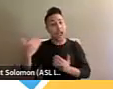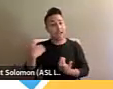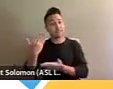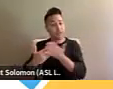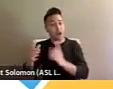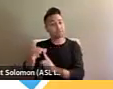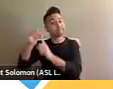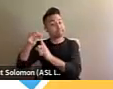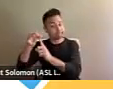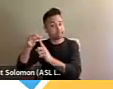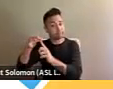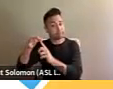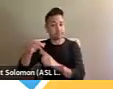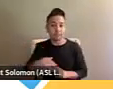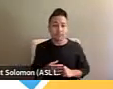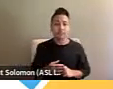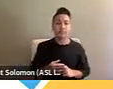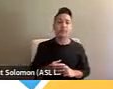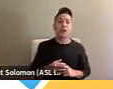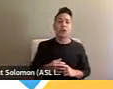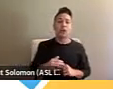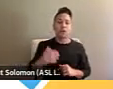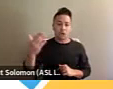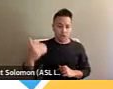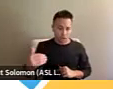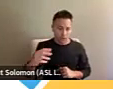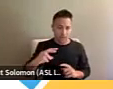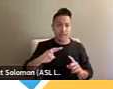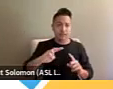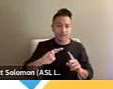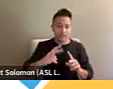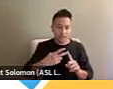So the second one is attribution and no